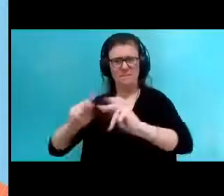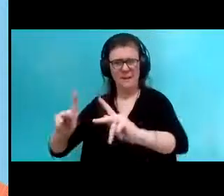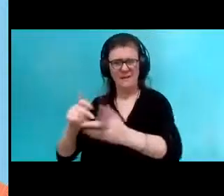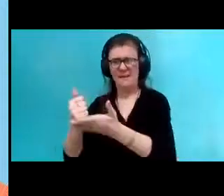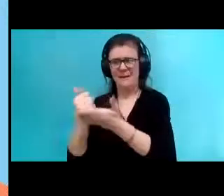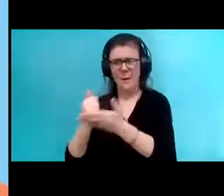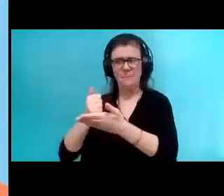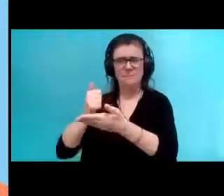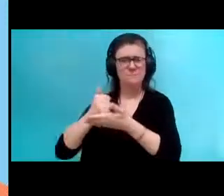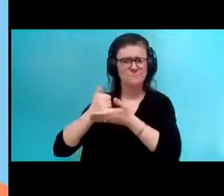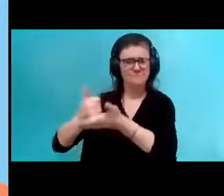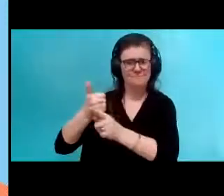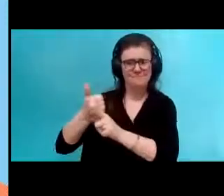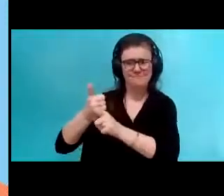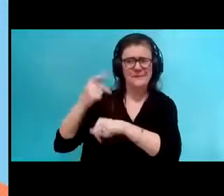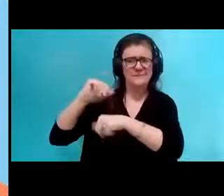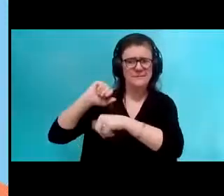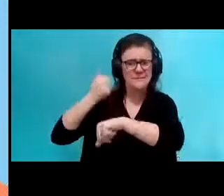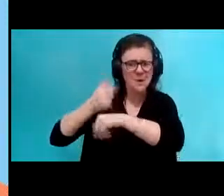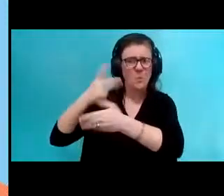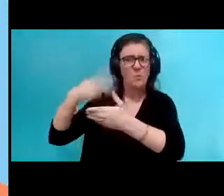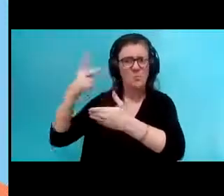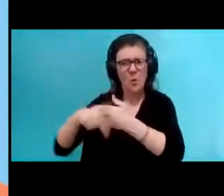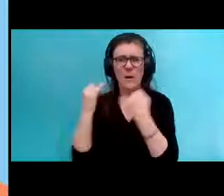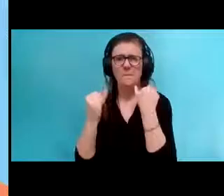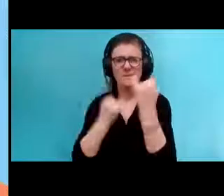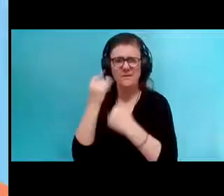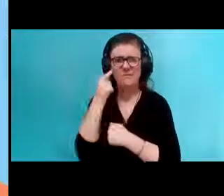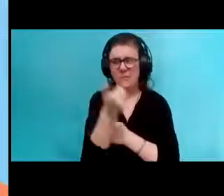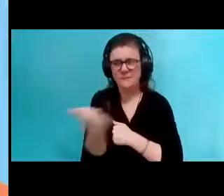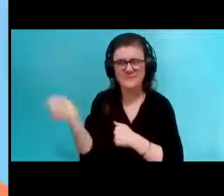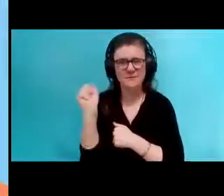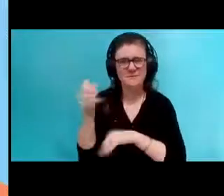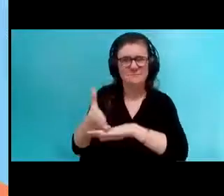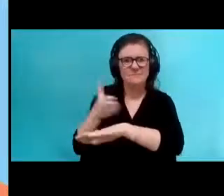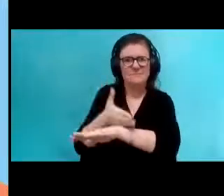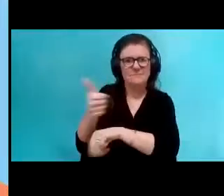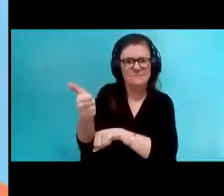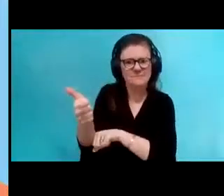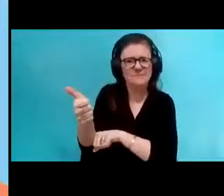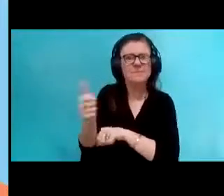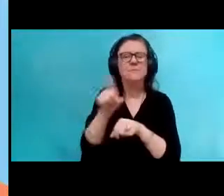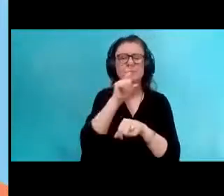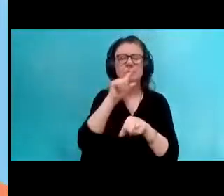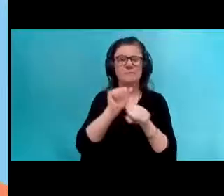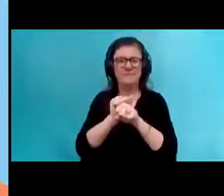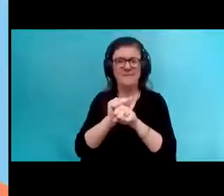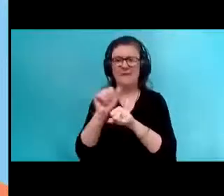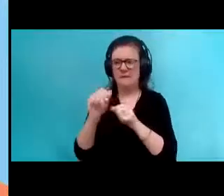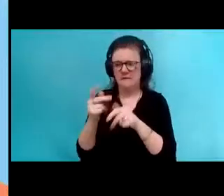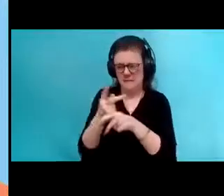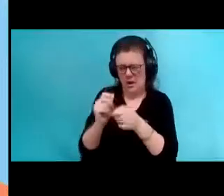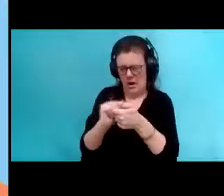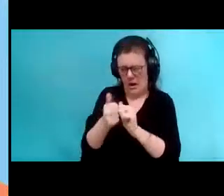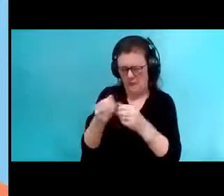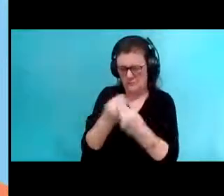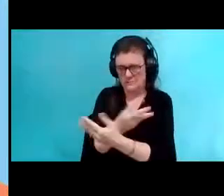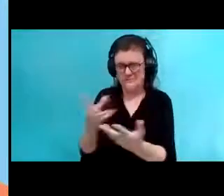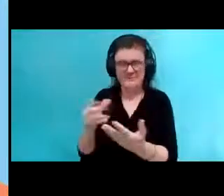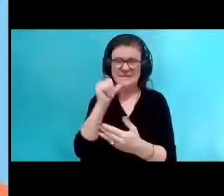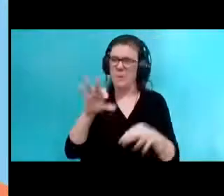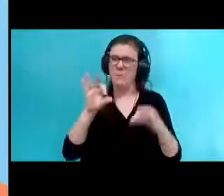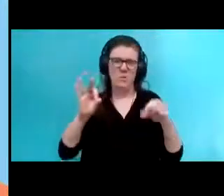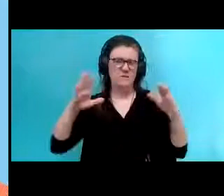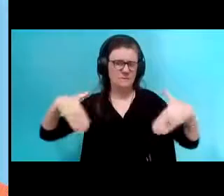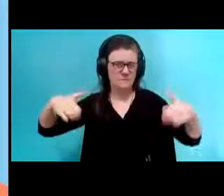programmatic interventions where possible. In HelpAge, we are in the process of improving these feedback mechanisms, although we've got a long way to go.